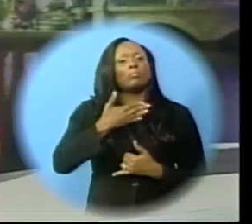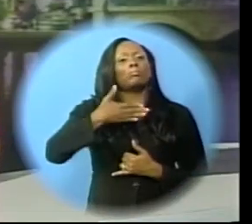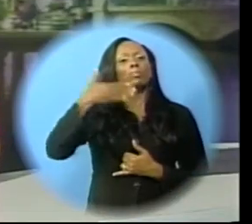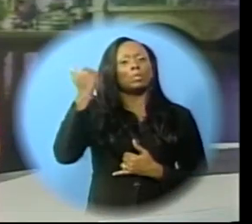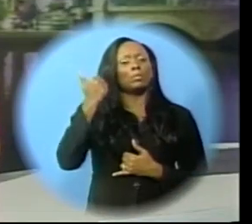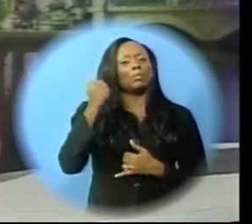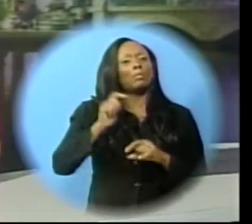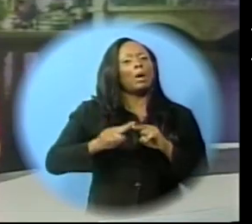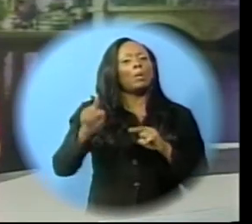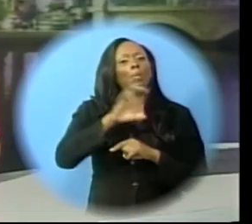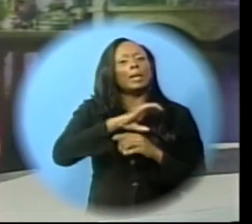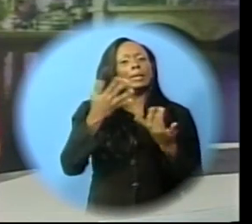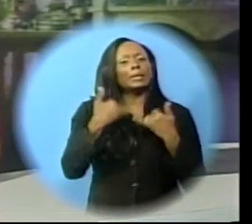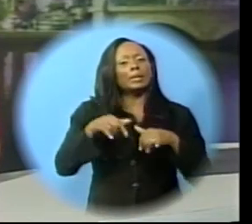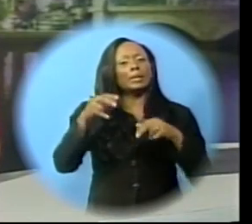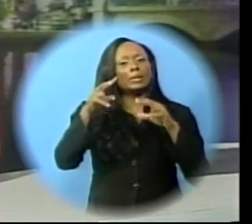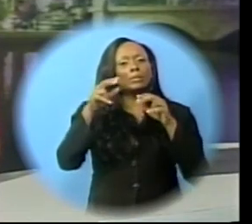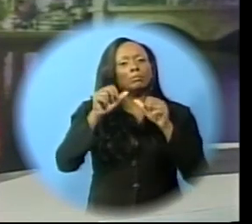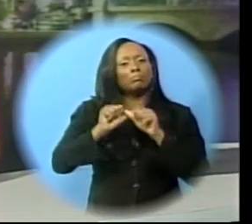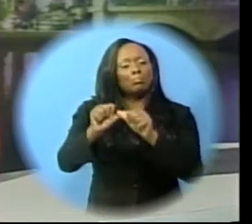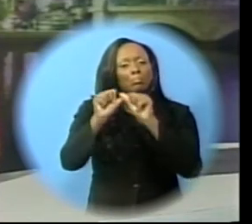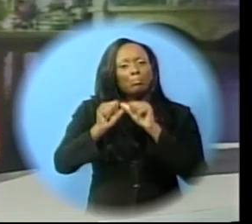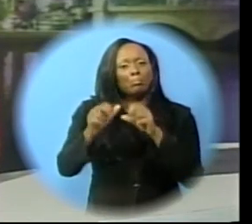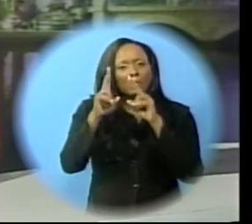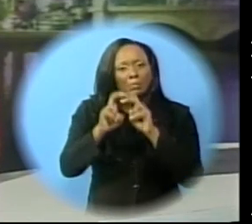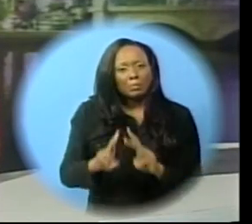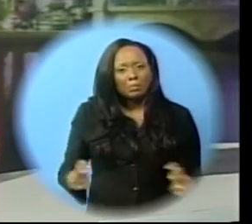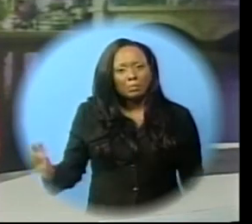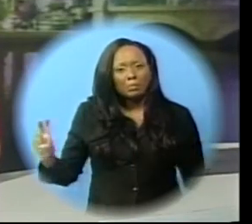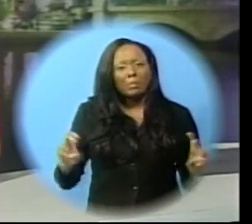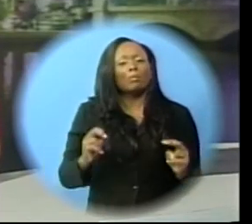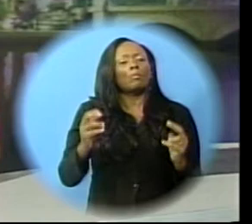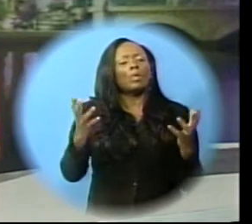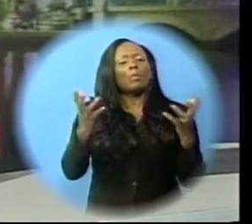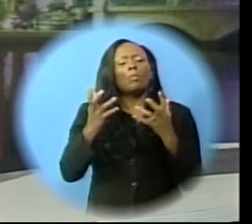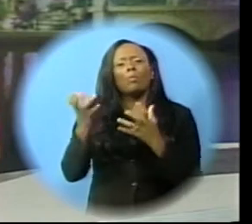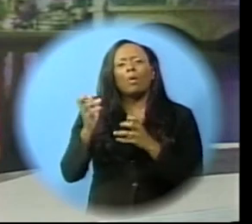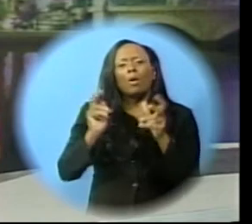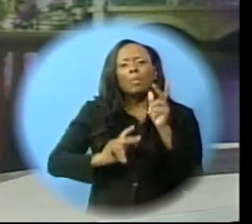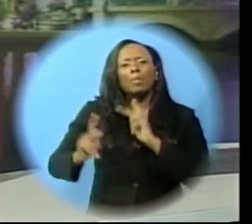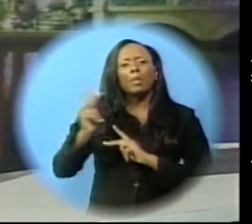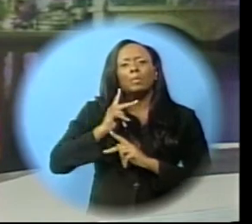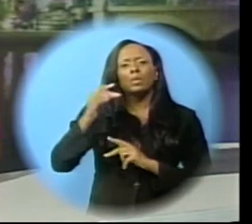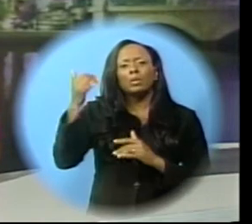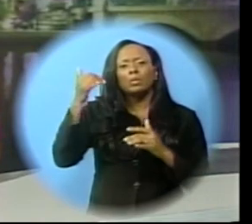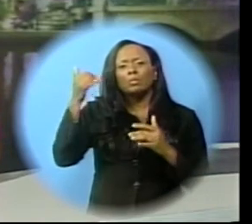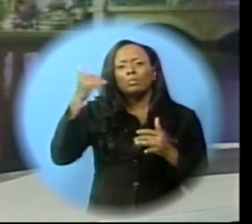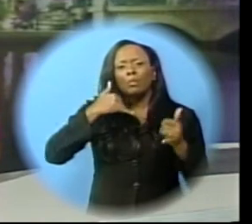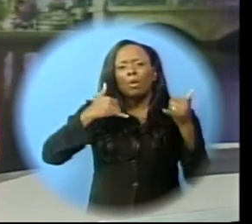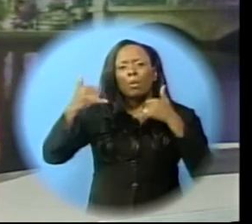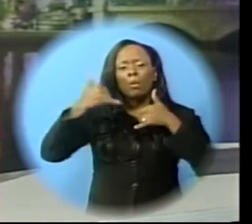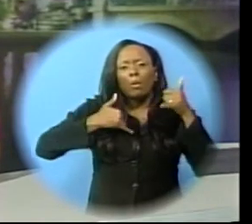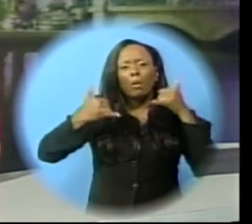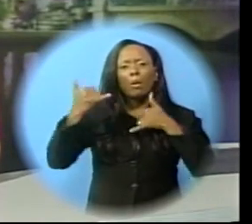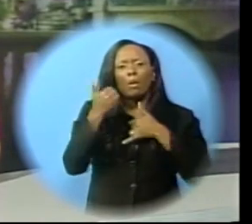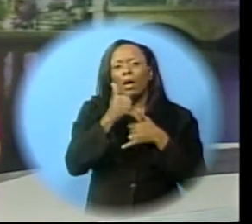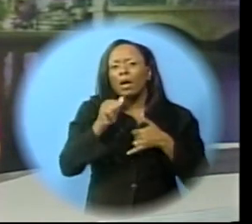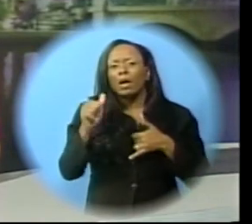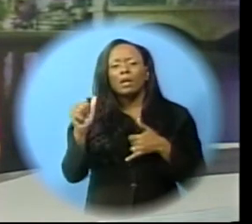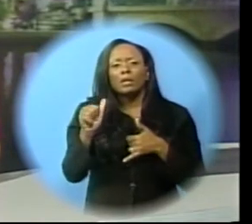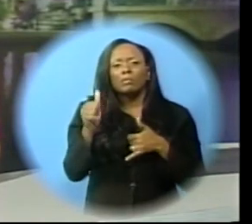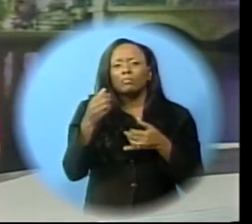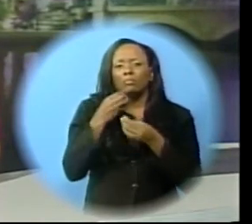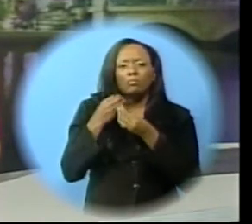stable condition. Police are continuing investigations into the matter and are appealing for any information that can assist with